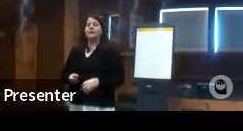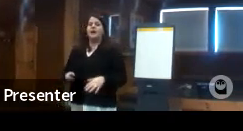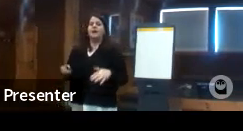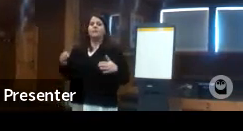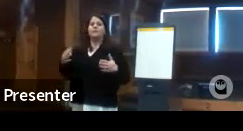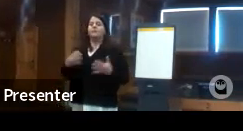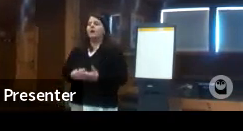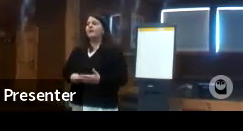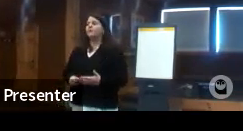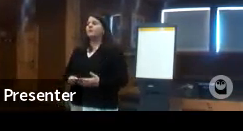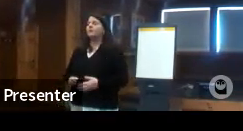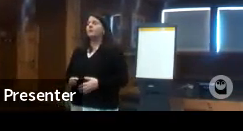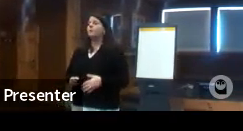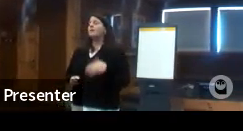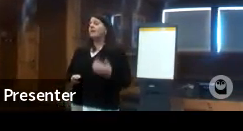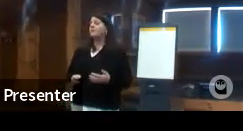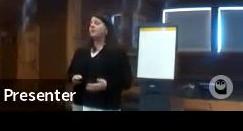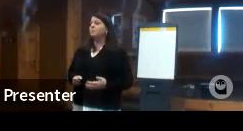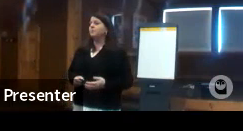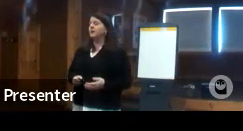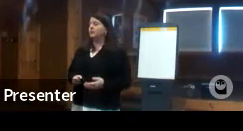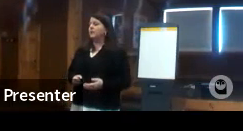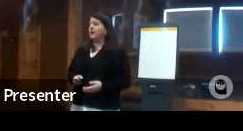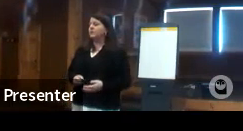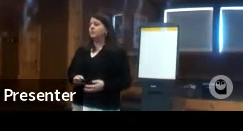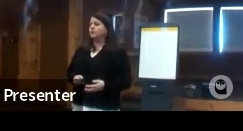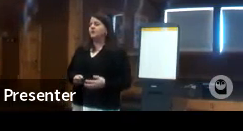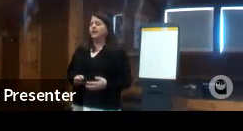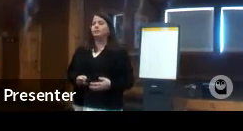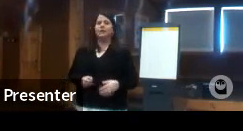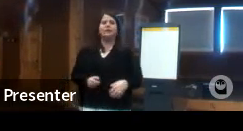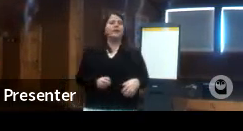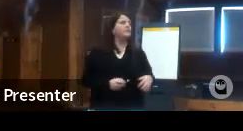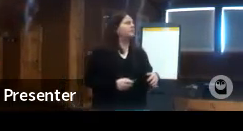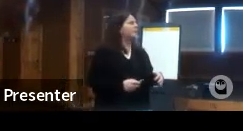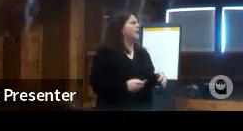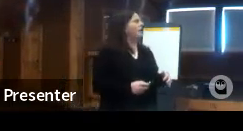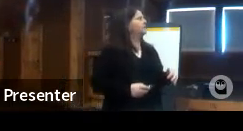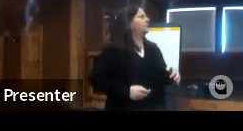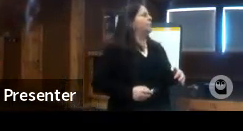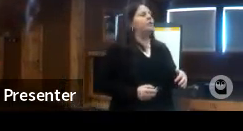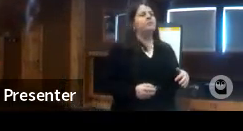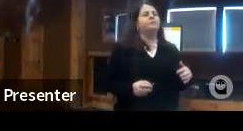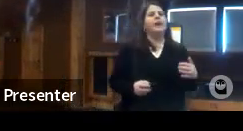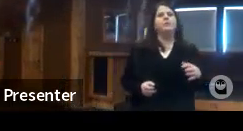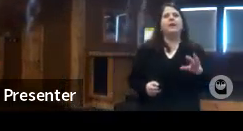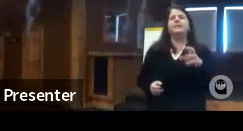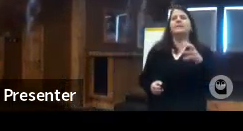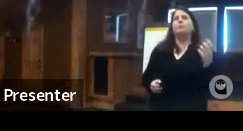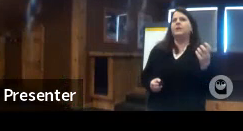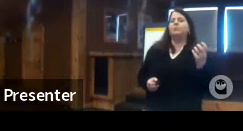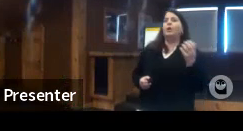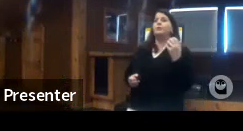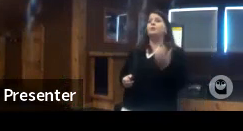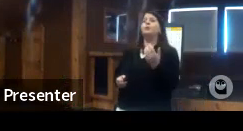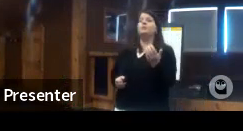right? We've got that threshold, but we have other people that can be experts as well. And this has more value, I